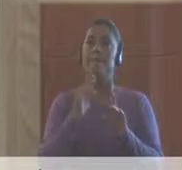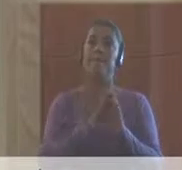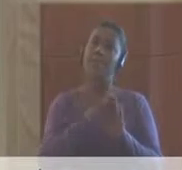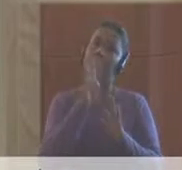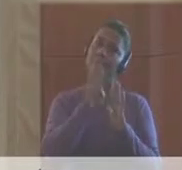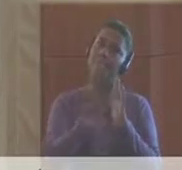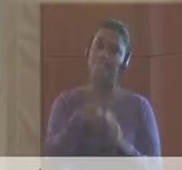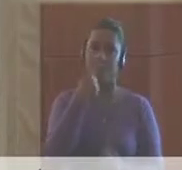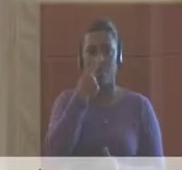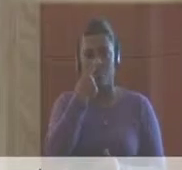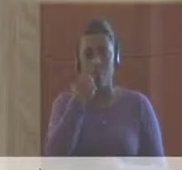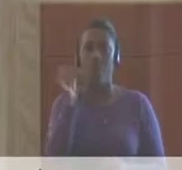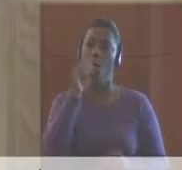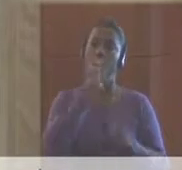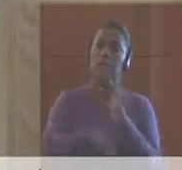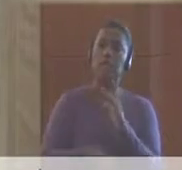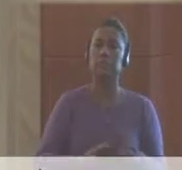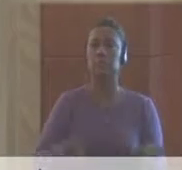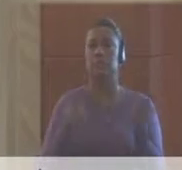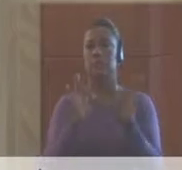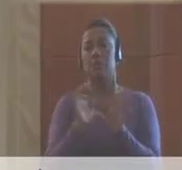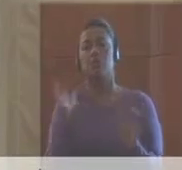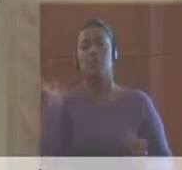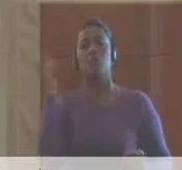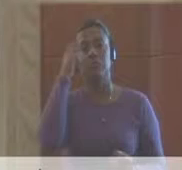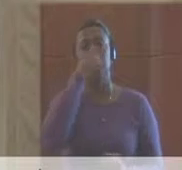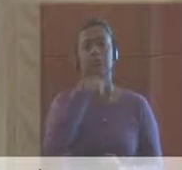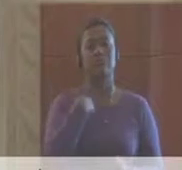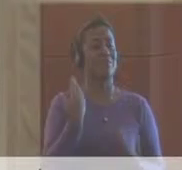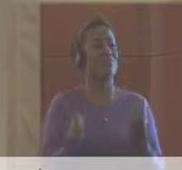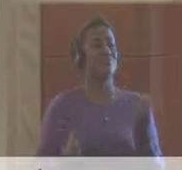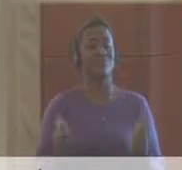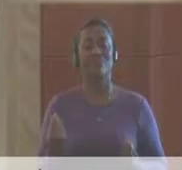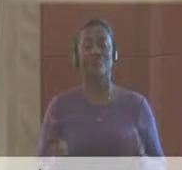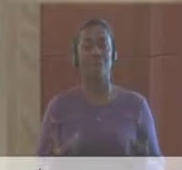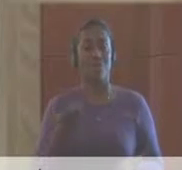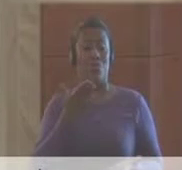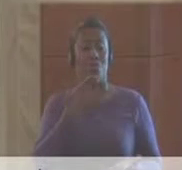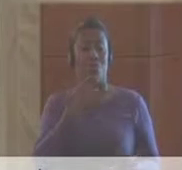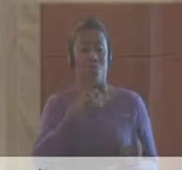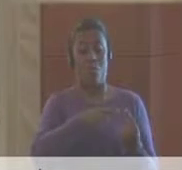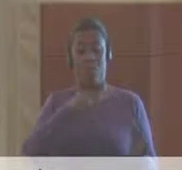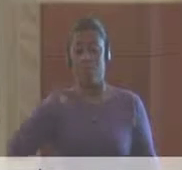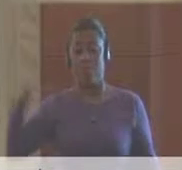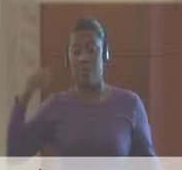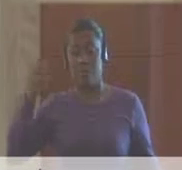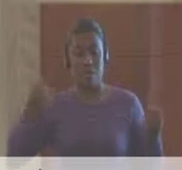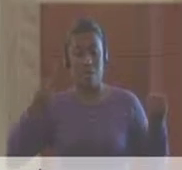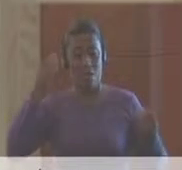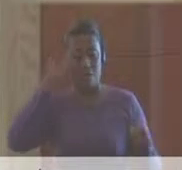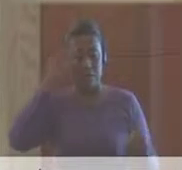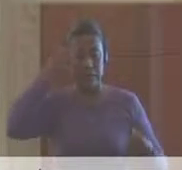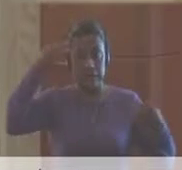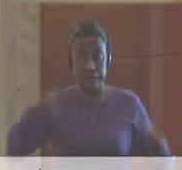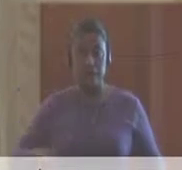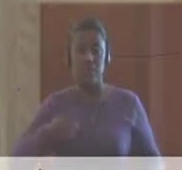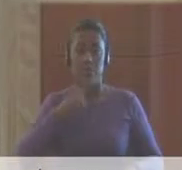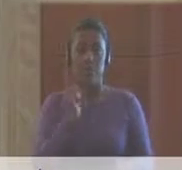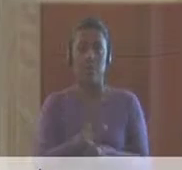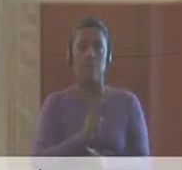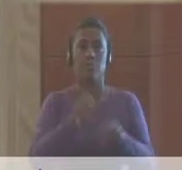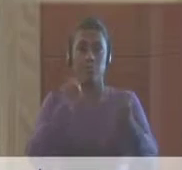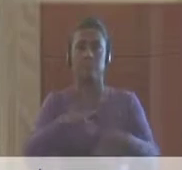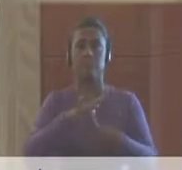normally less interesting, less important. And when something is difficult to measure, it's obviously more important.